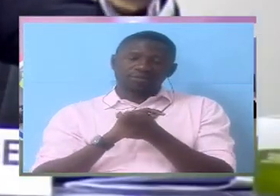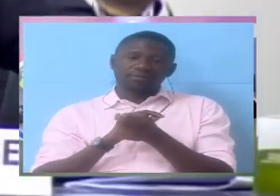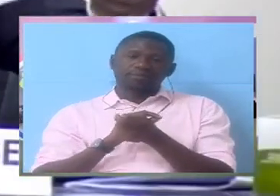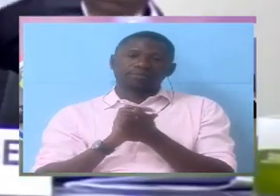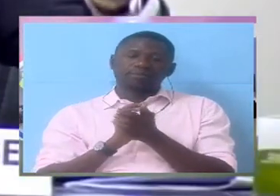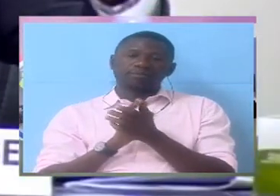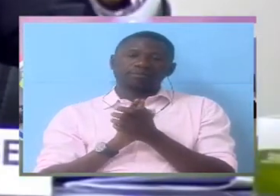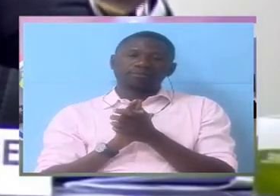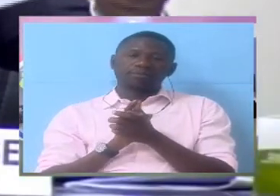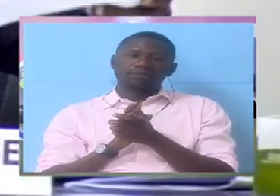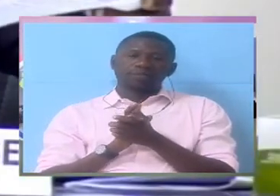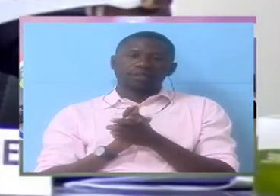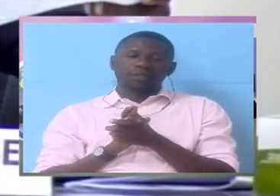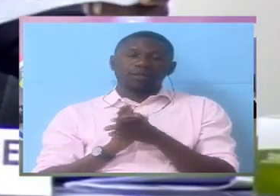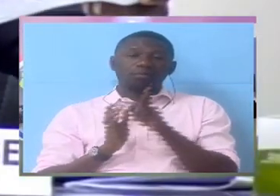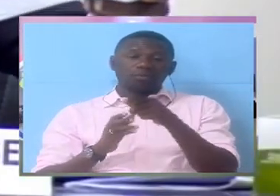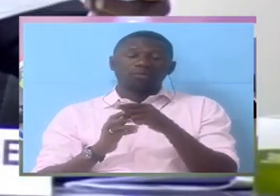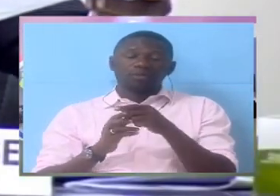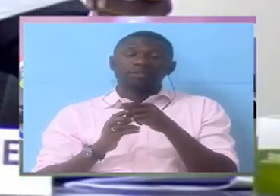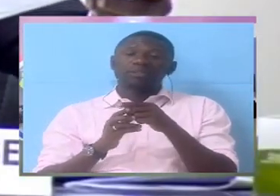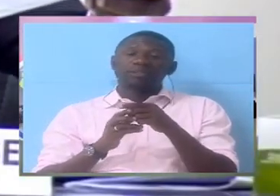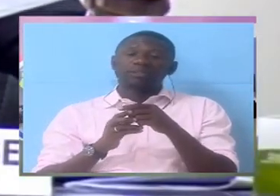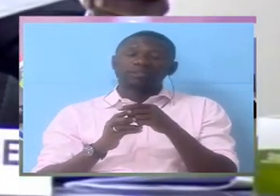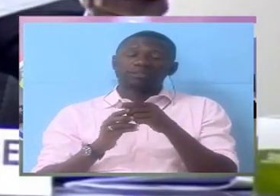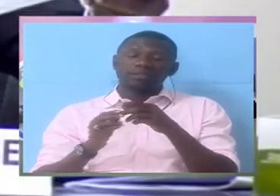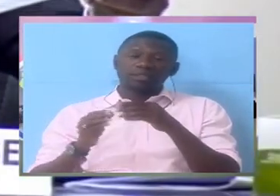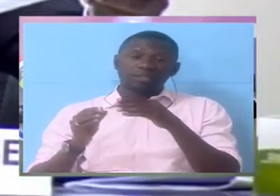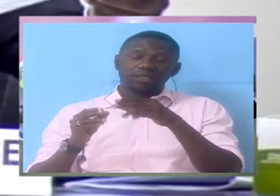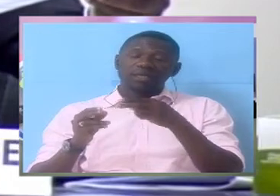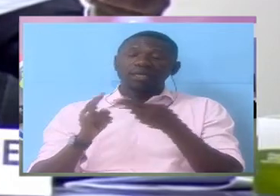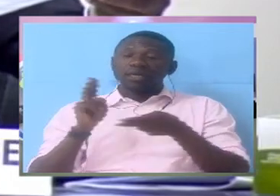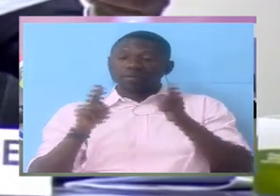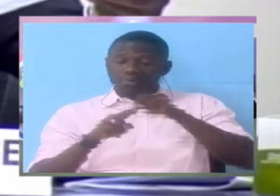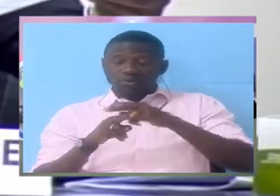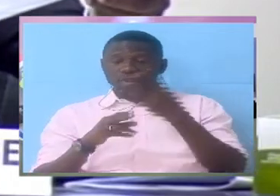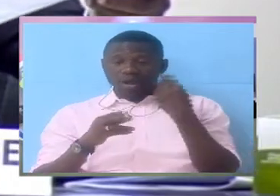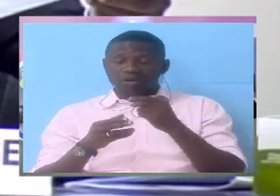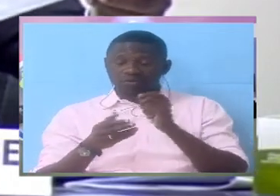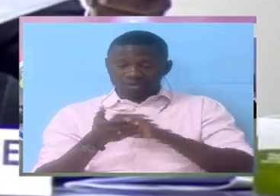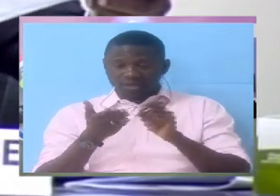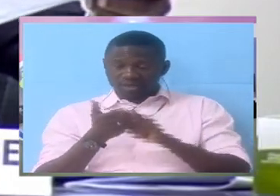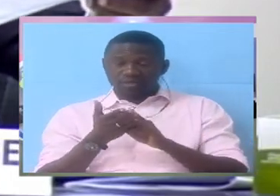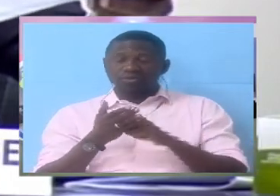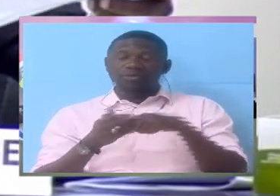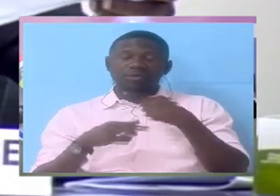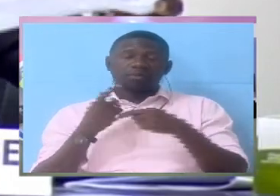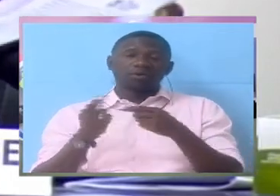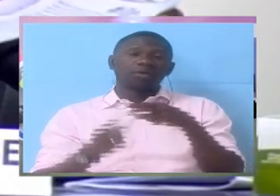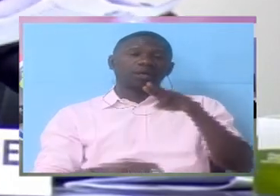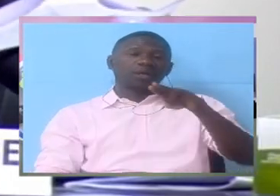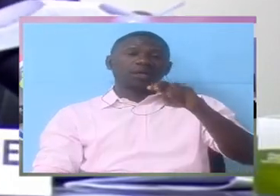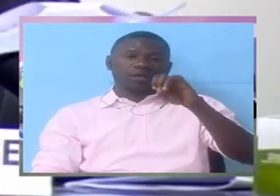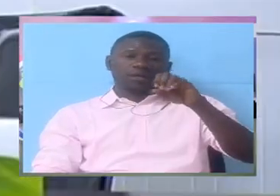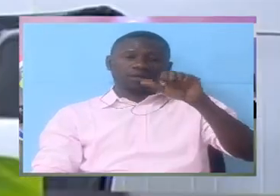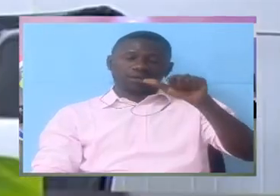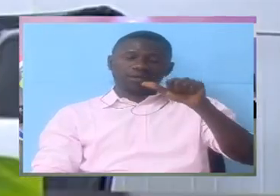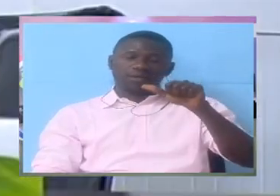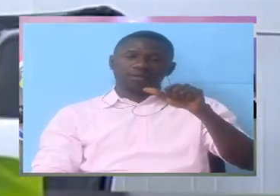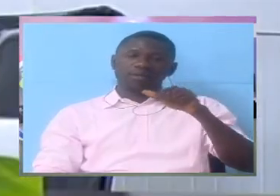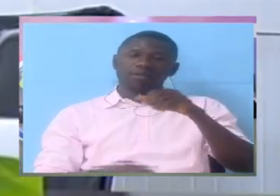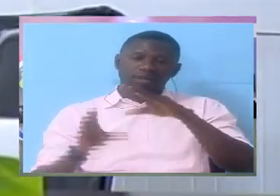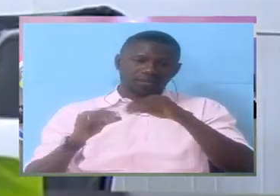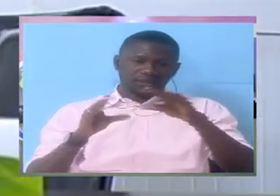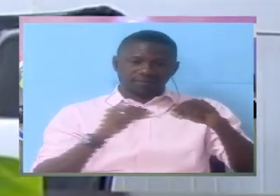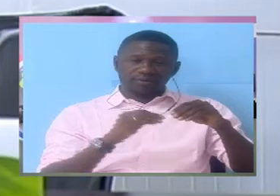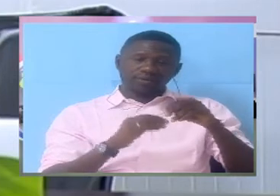a NIA dossier. Bare asafeta kaito bala nyamenka banke woketa NIA la do quality.